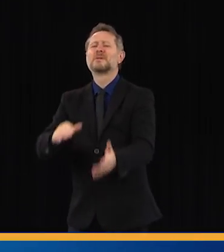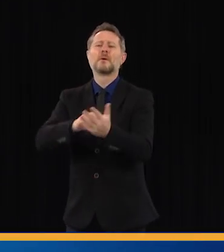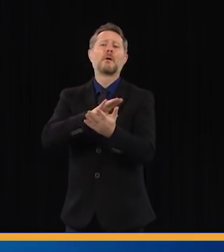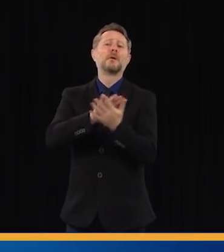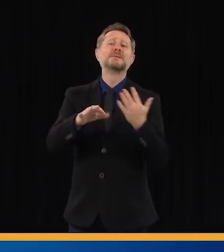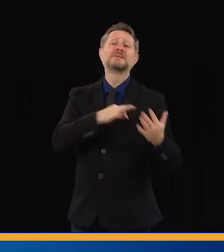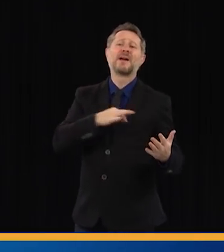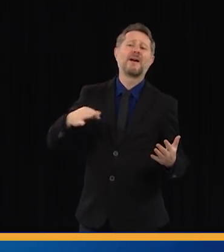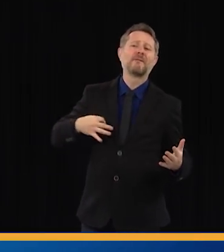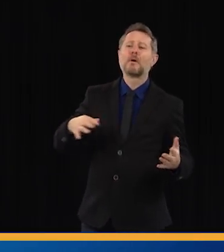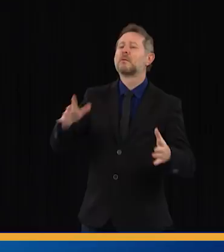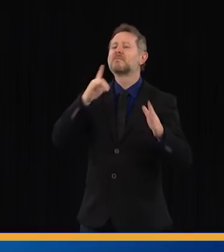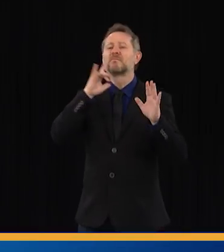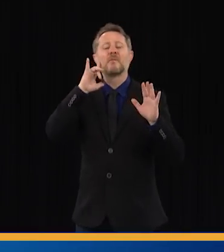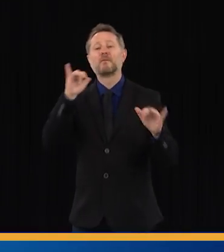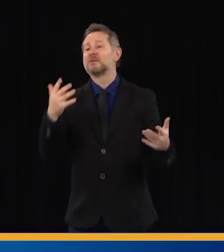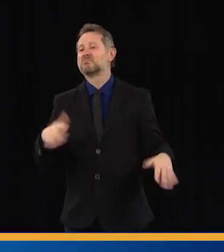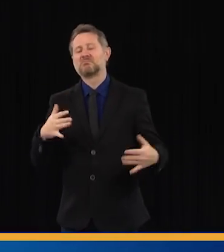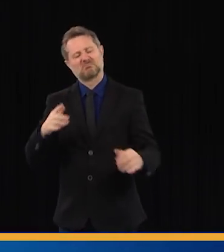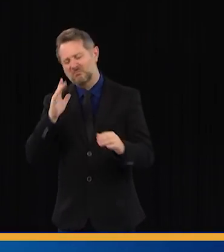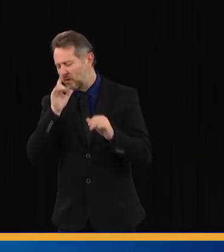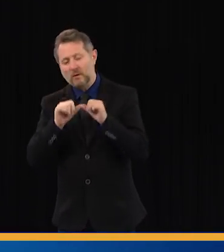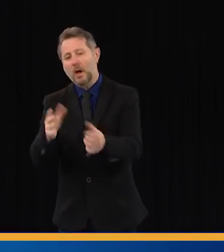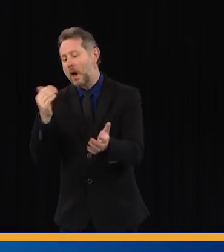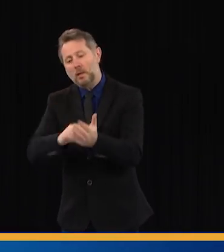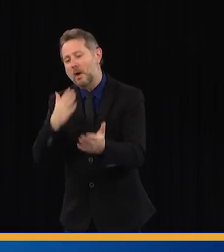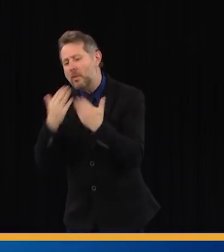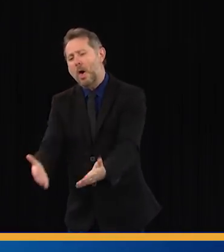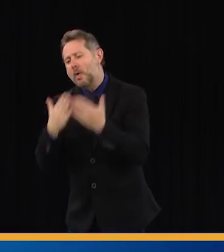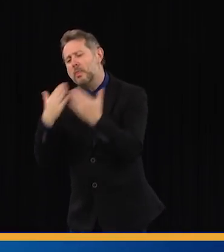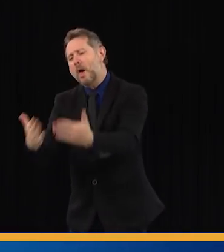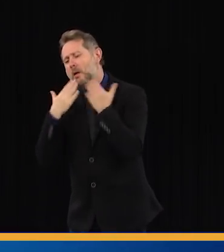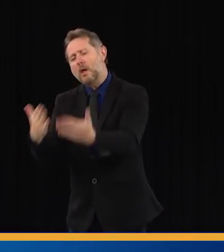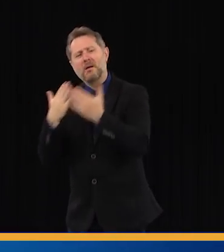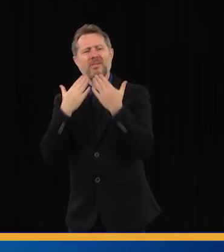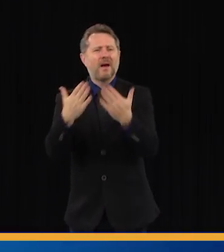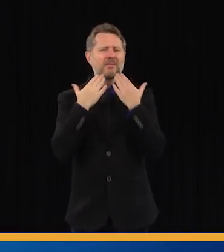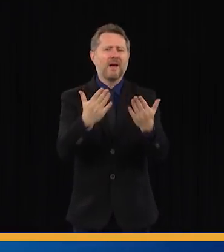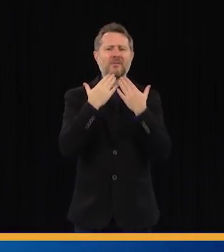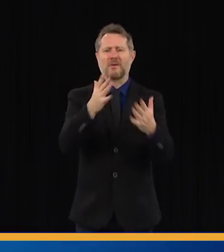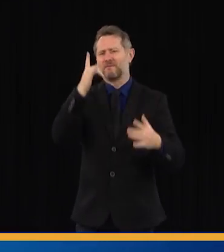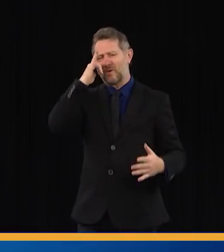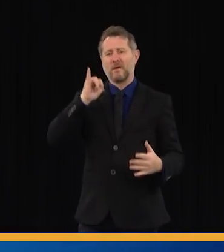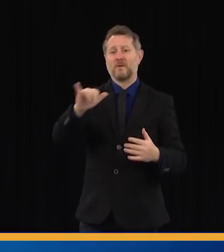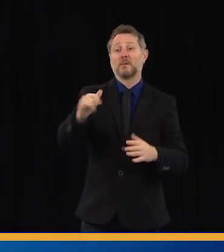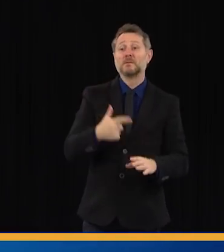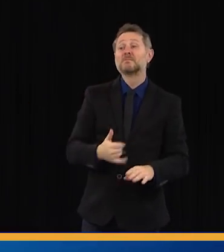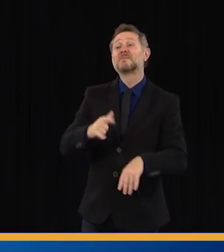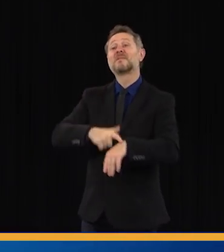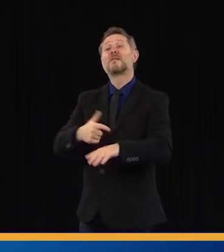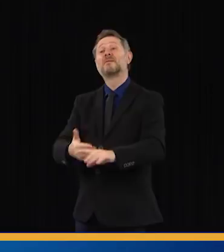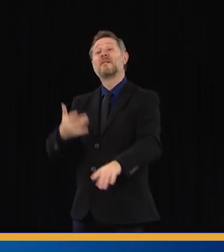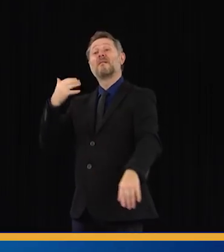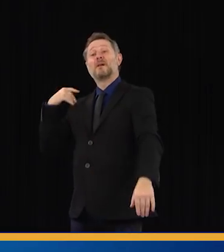but thank you to them. And I was not sure that we could keep the